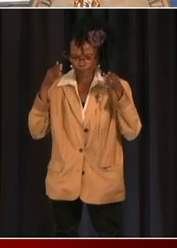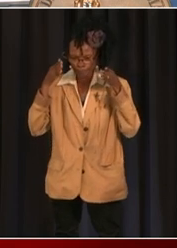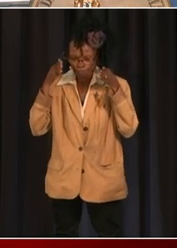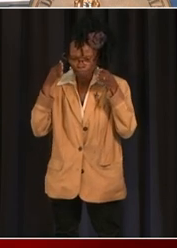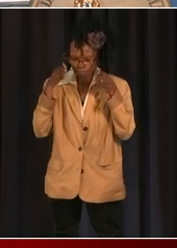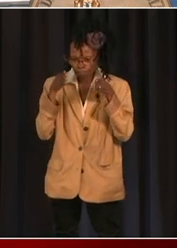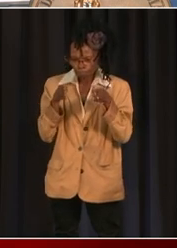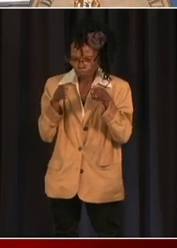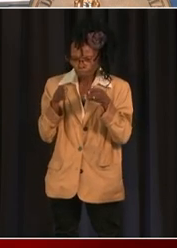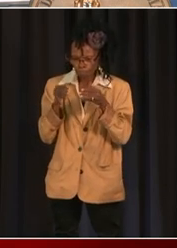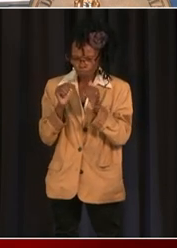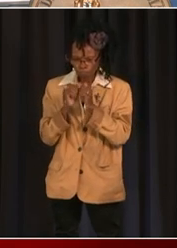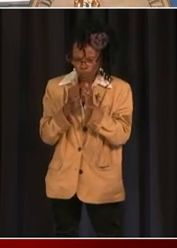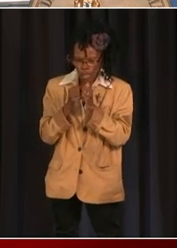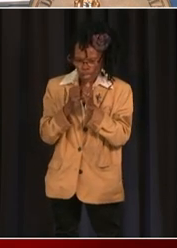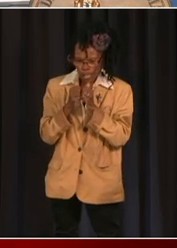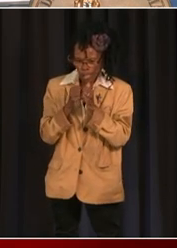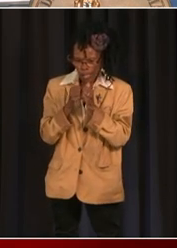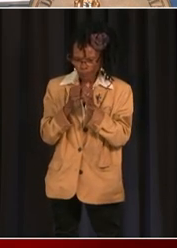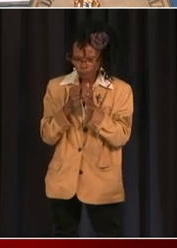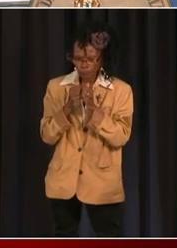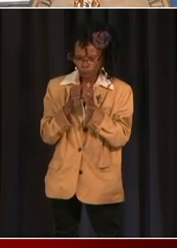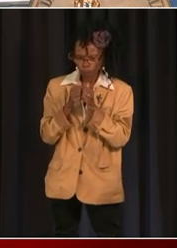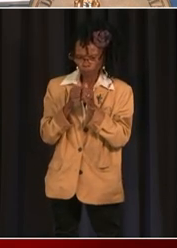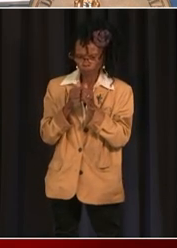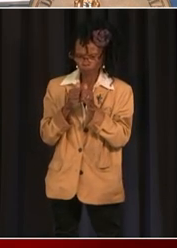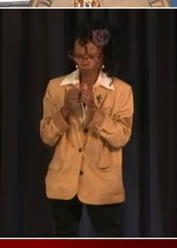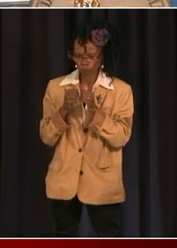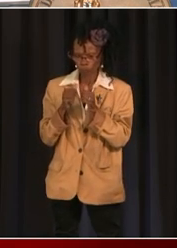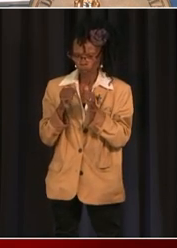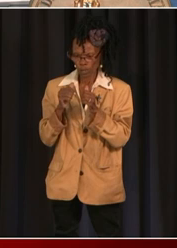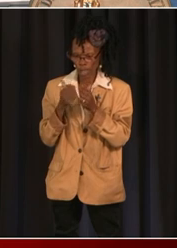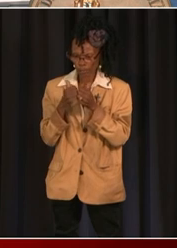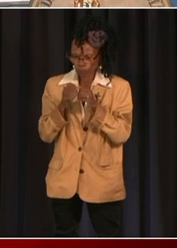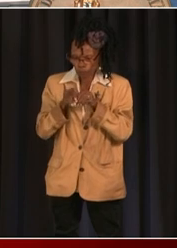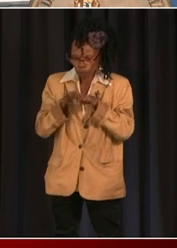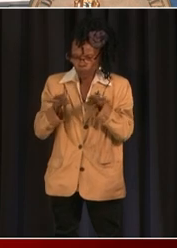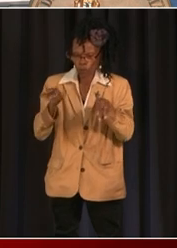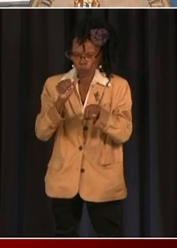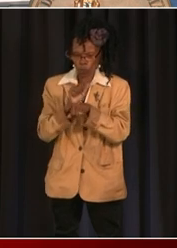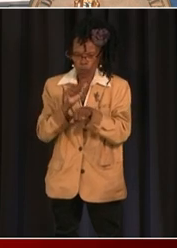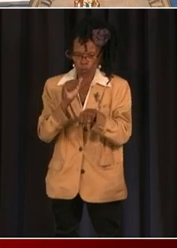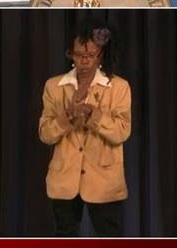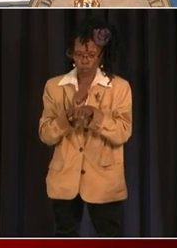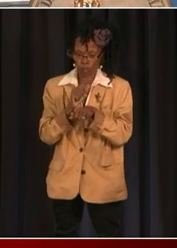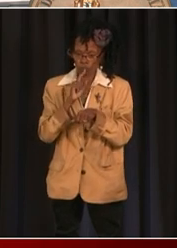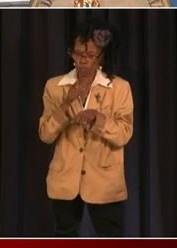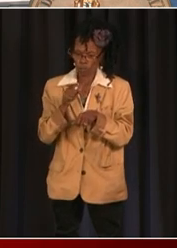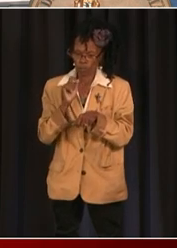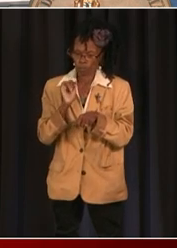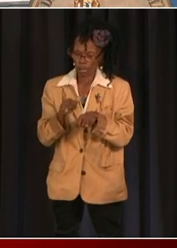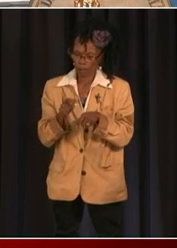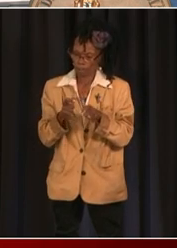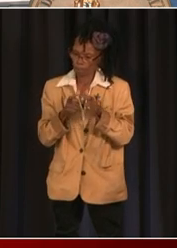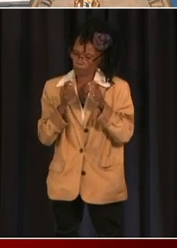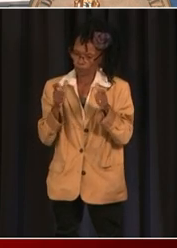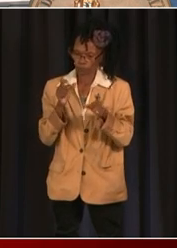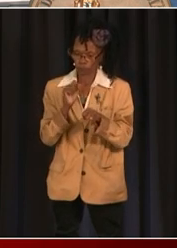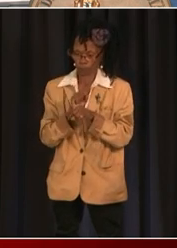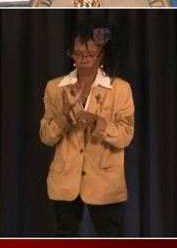that work. While it is a big lift, it's a necessary one, not a simple task, but